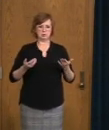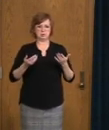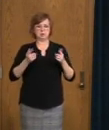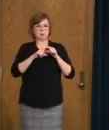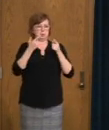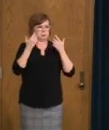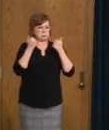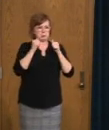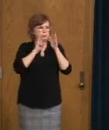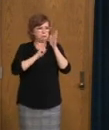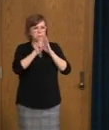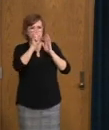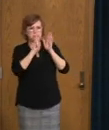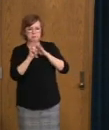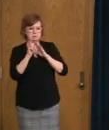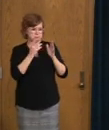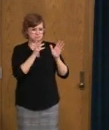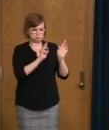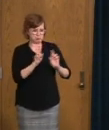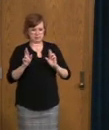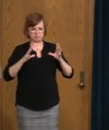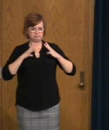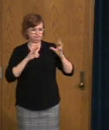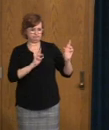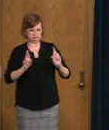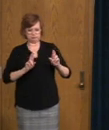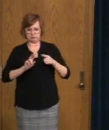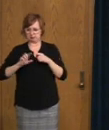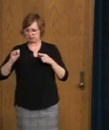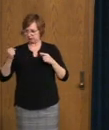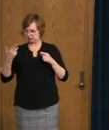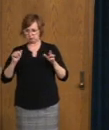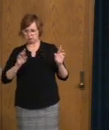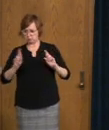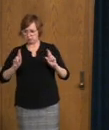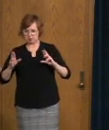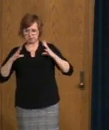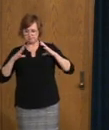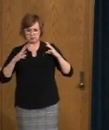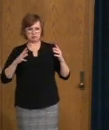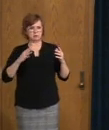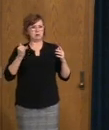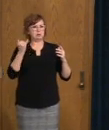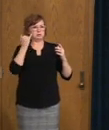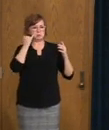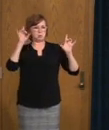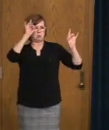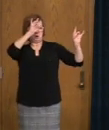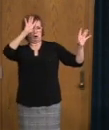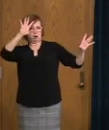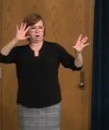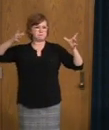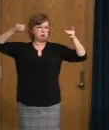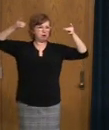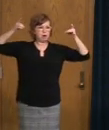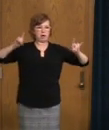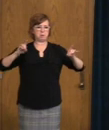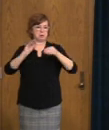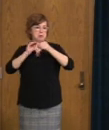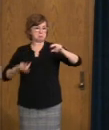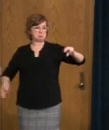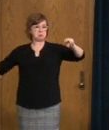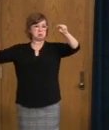we focused on ensuring that we are as prepared as we can be for that almost worst case scenario. And then just to reiterate what